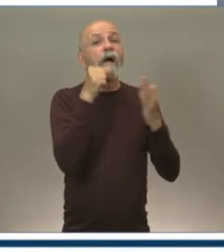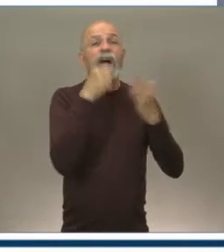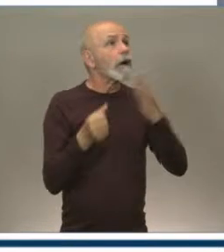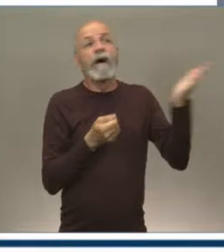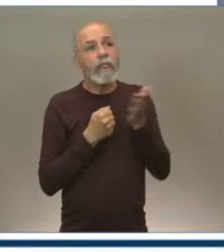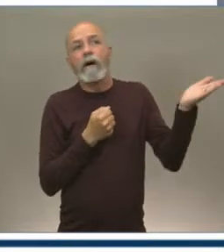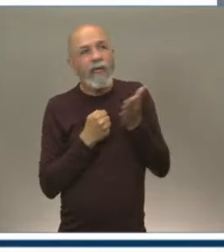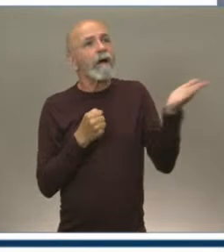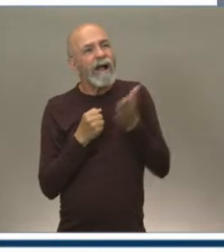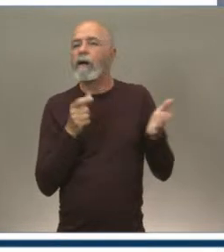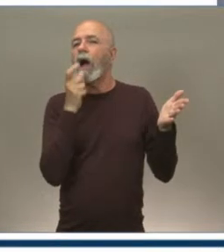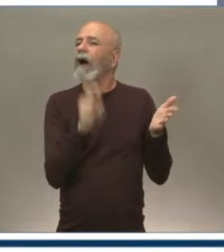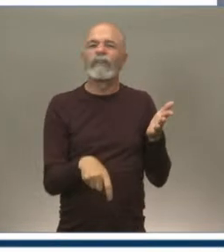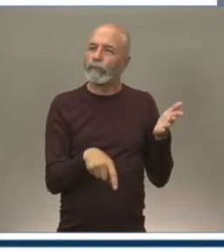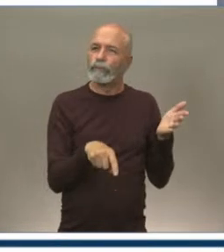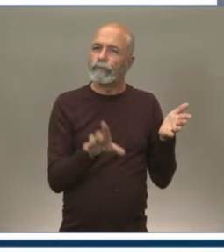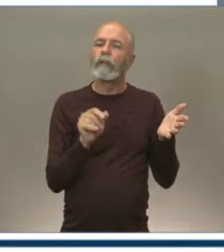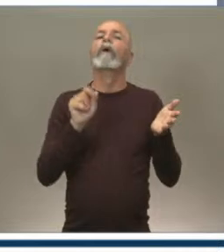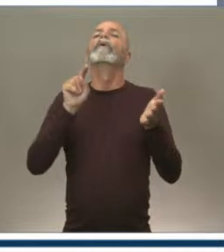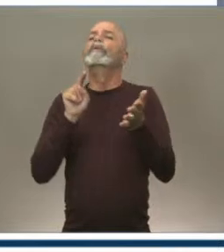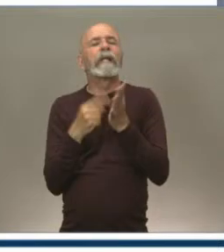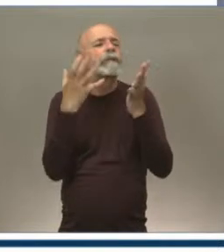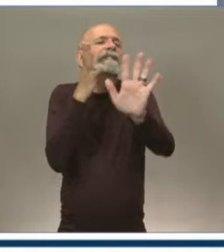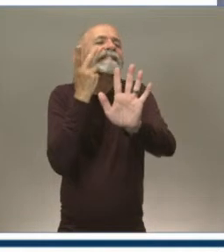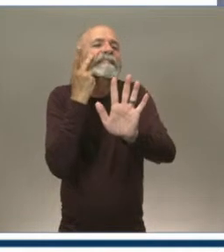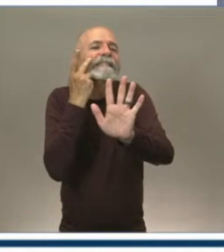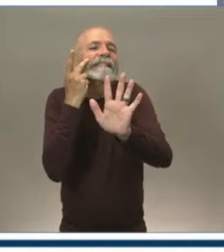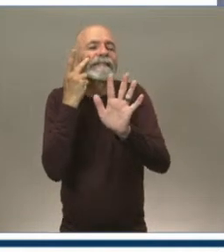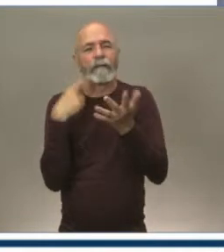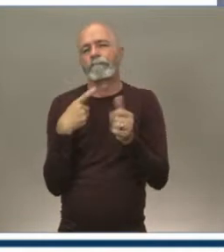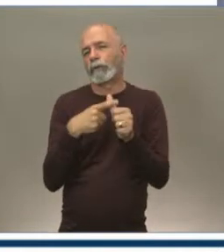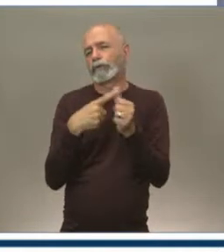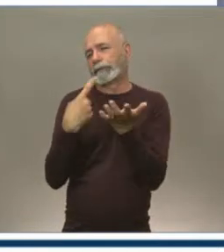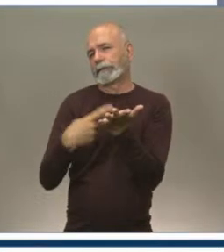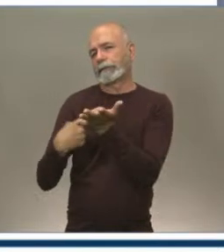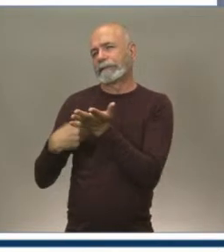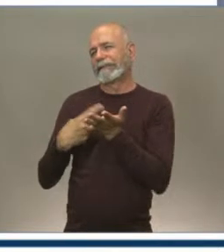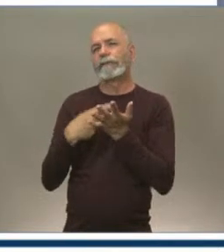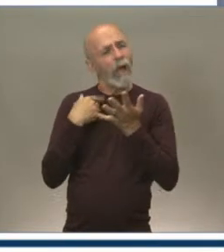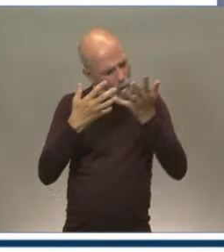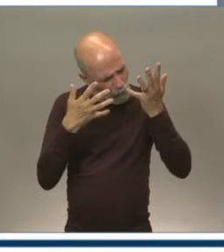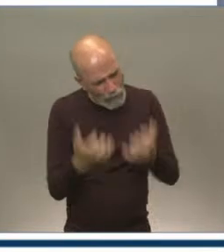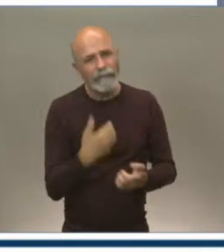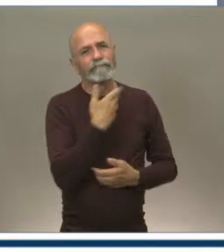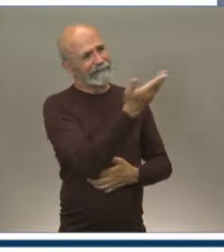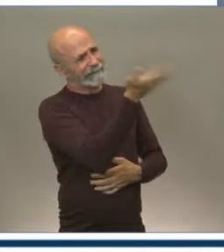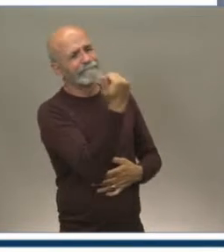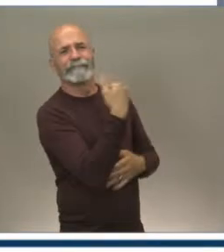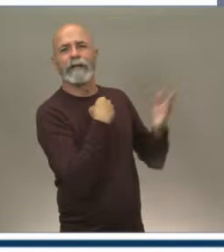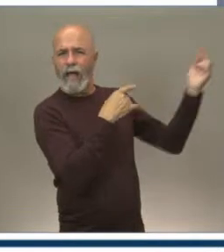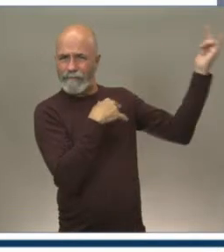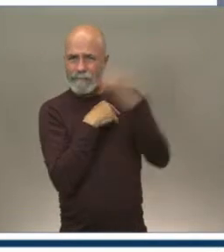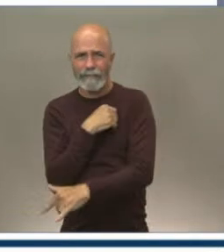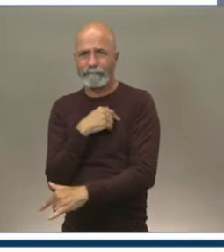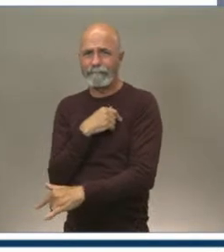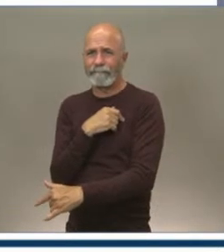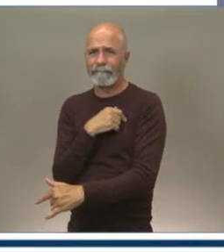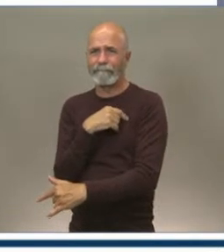border measures. So we don't want them denied access. We've had, unfortunately, instances where people tried to get into the